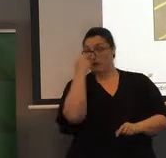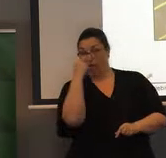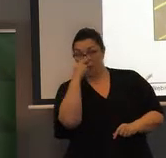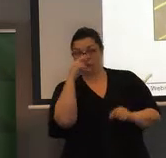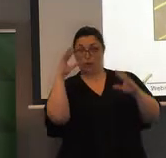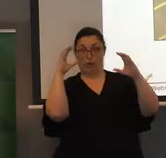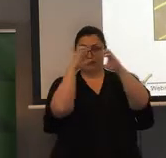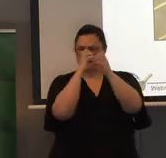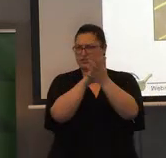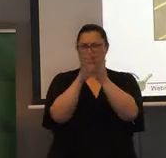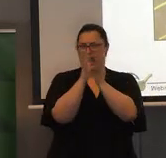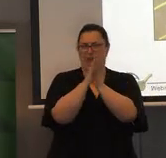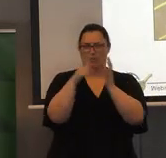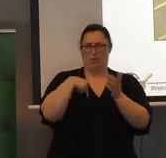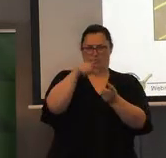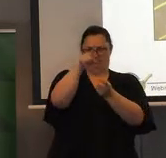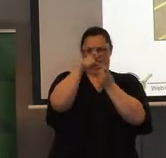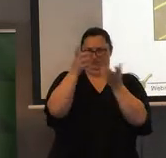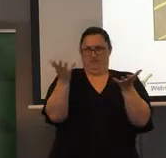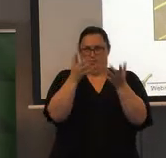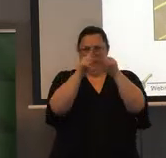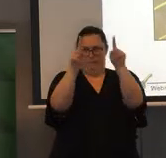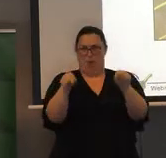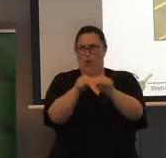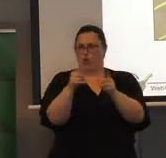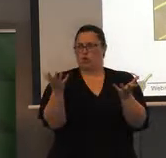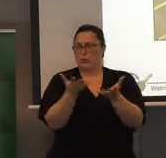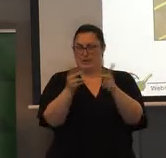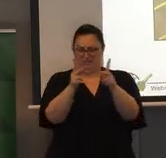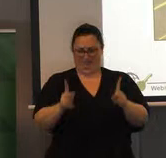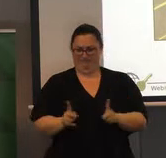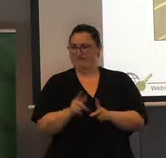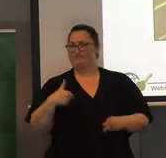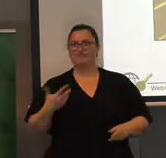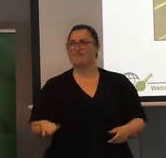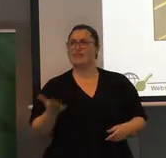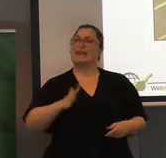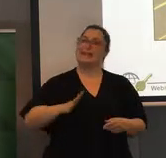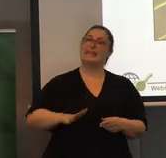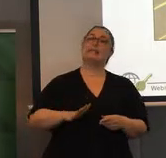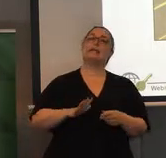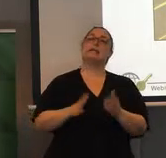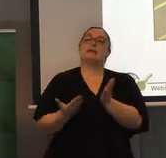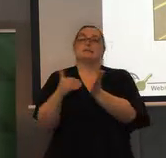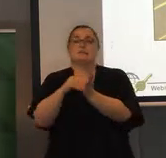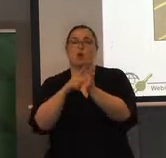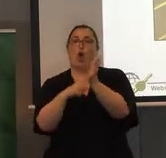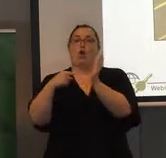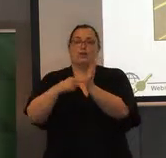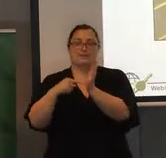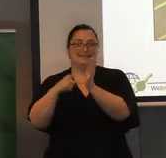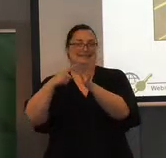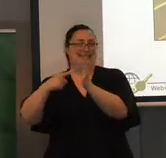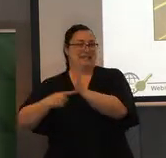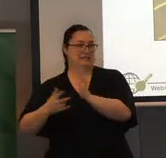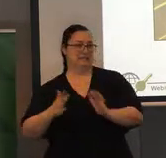vision, how do I get that information about where that block is? We need to have some alternative text content,